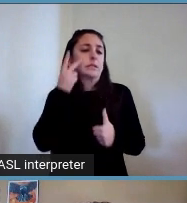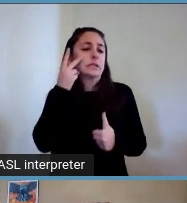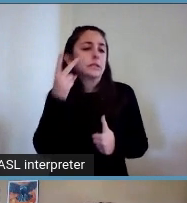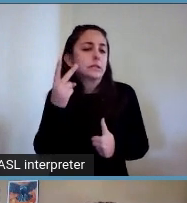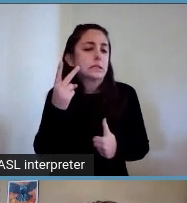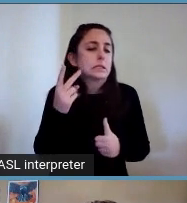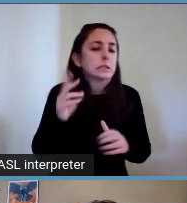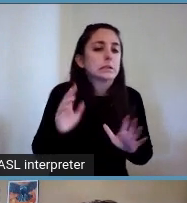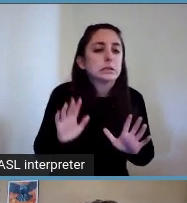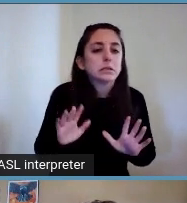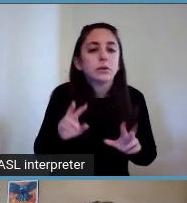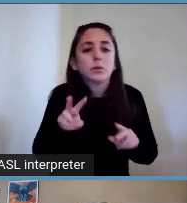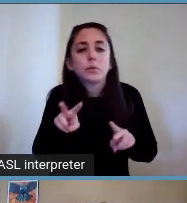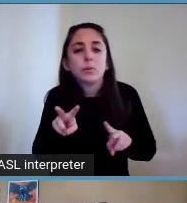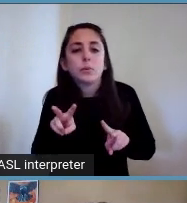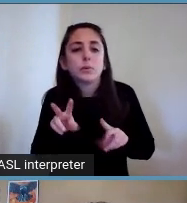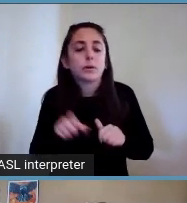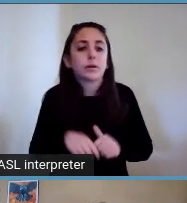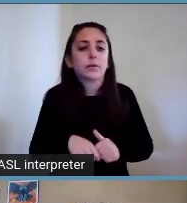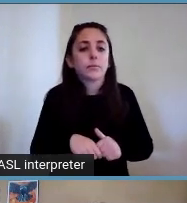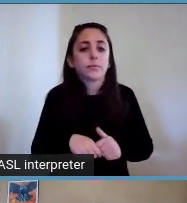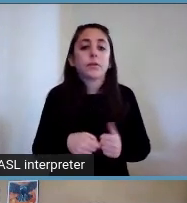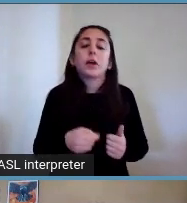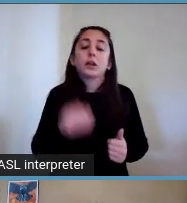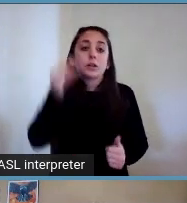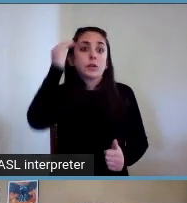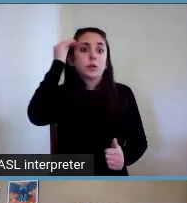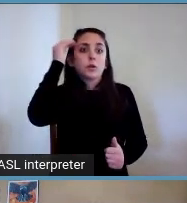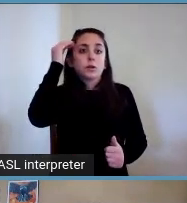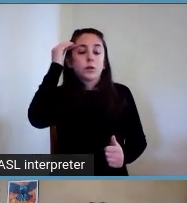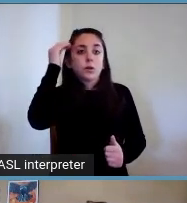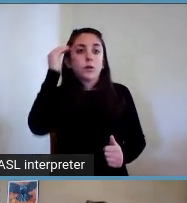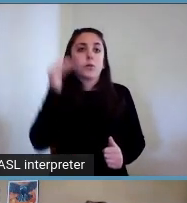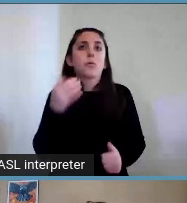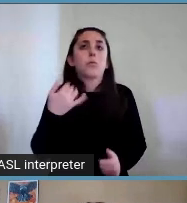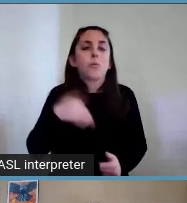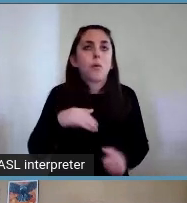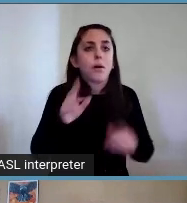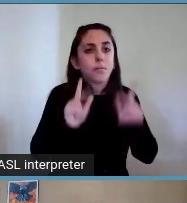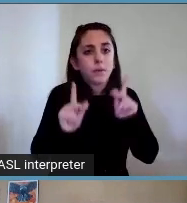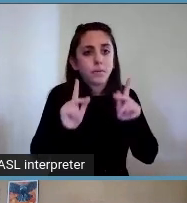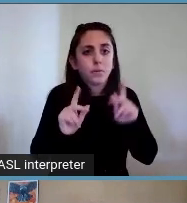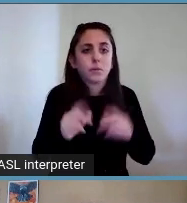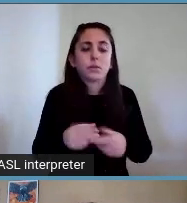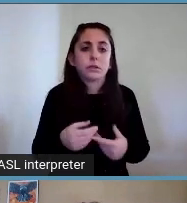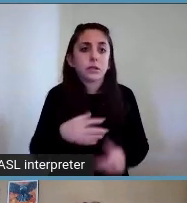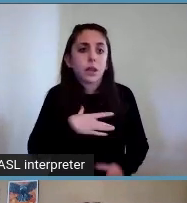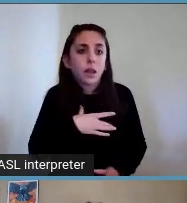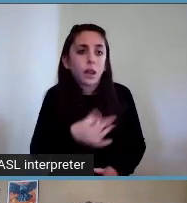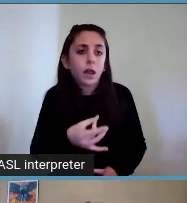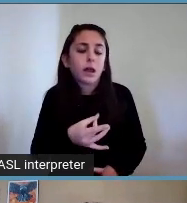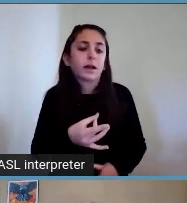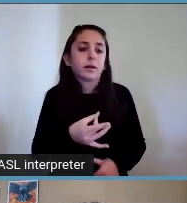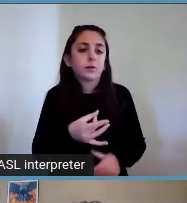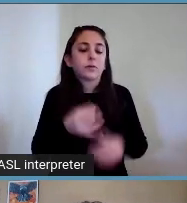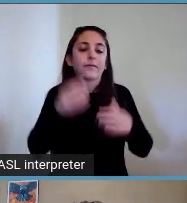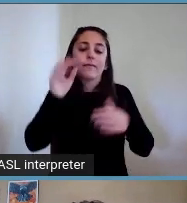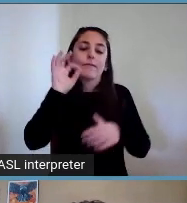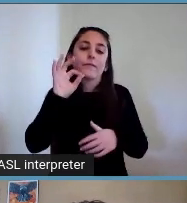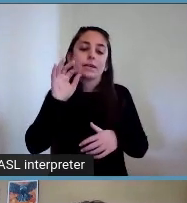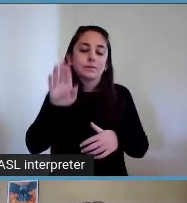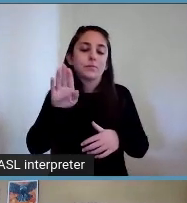responses there. So I knew it was going to be big when it went on to the museum's Facebook page. And that's something I do